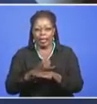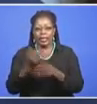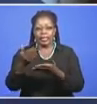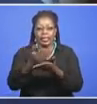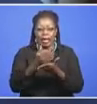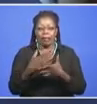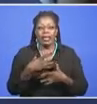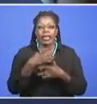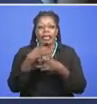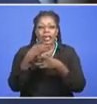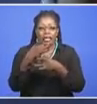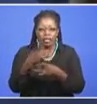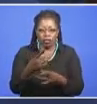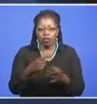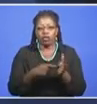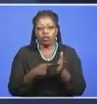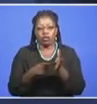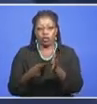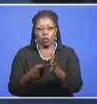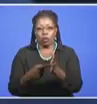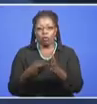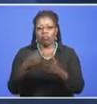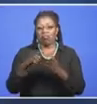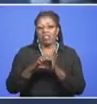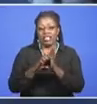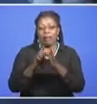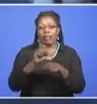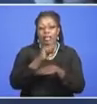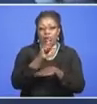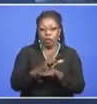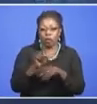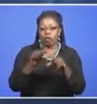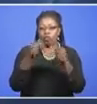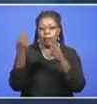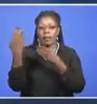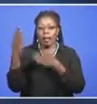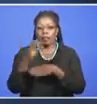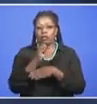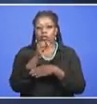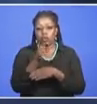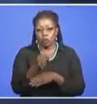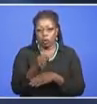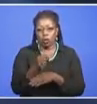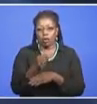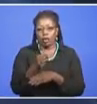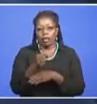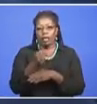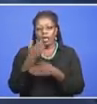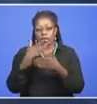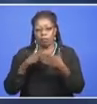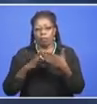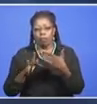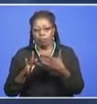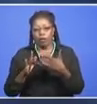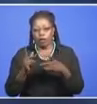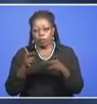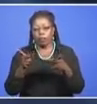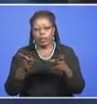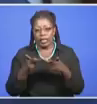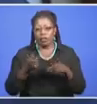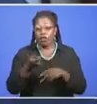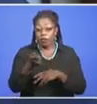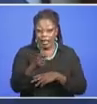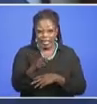shown. Islands like Eleuthero, Grand Bahama definitely was the birthplace of fencing in the Bahamas. So we've